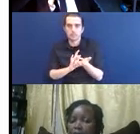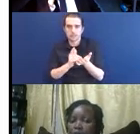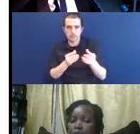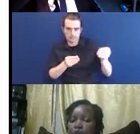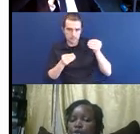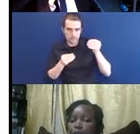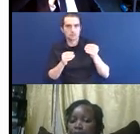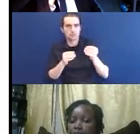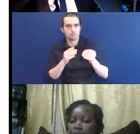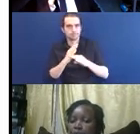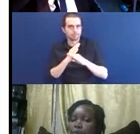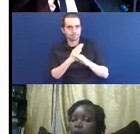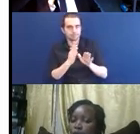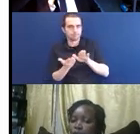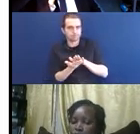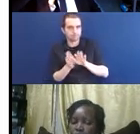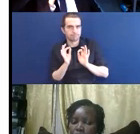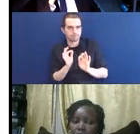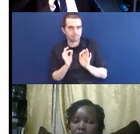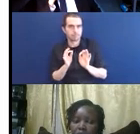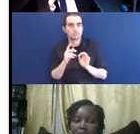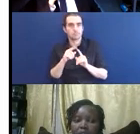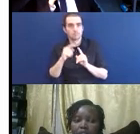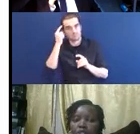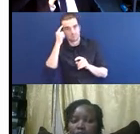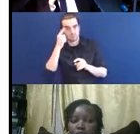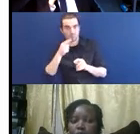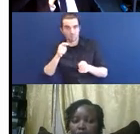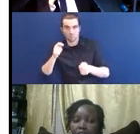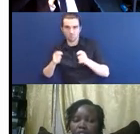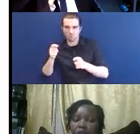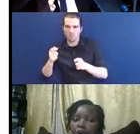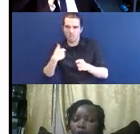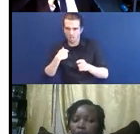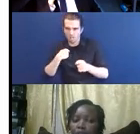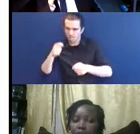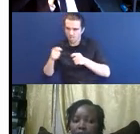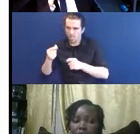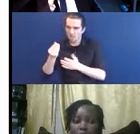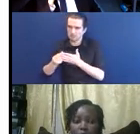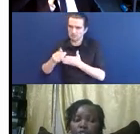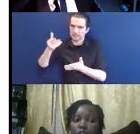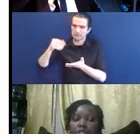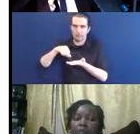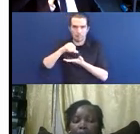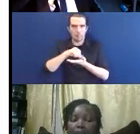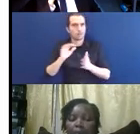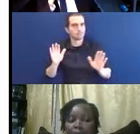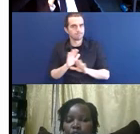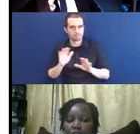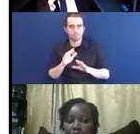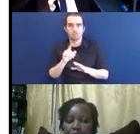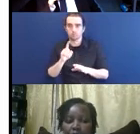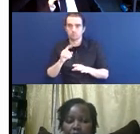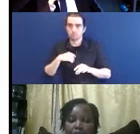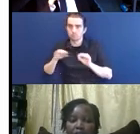supervisors about how to make reasonable accommodations. Don't assume that reasonable accommodation are expensive. Don't make